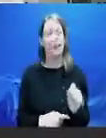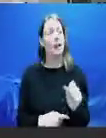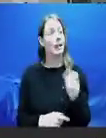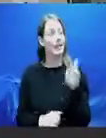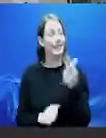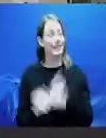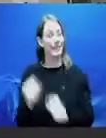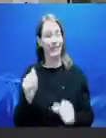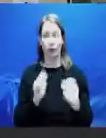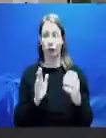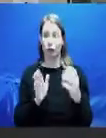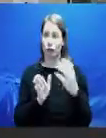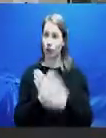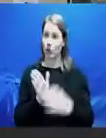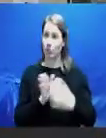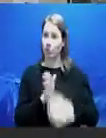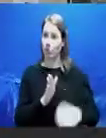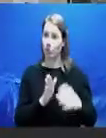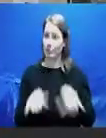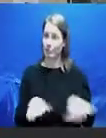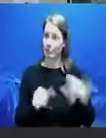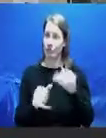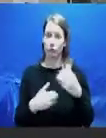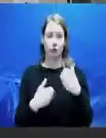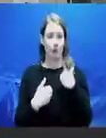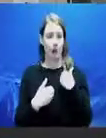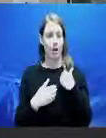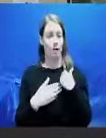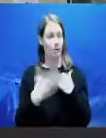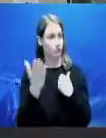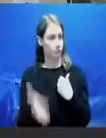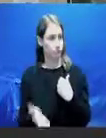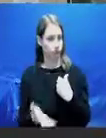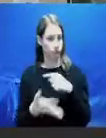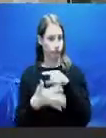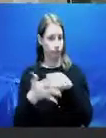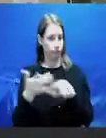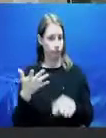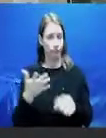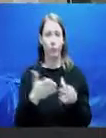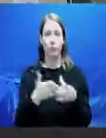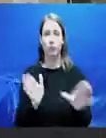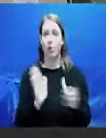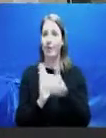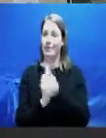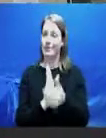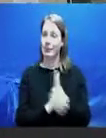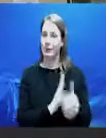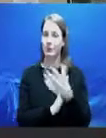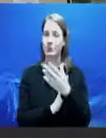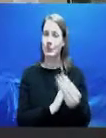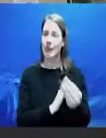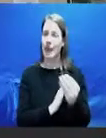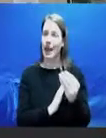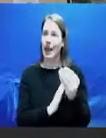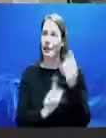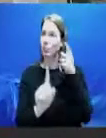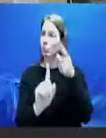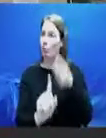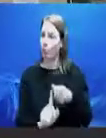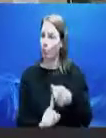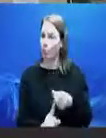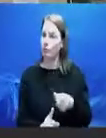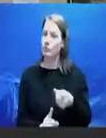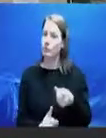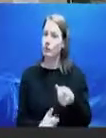follows. They represent the broad skills and expertise that teachers should strive to develop in their students. The content